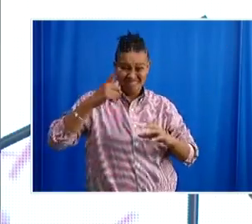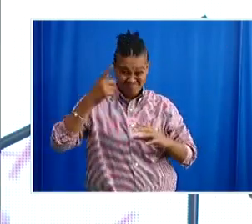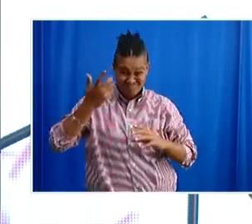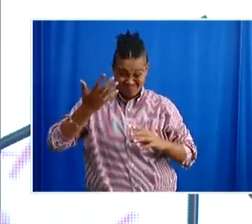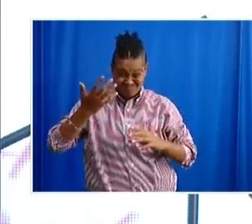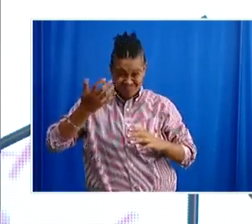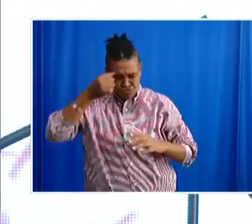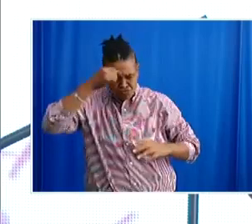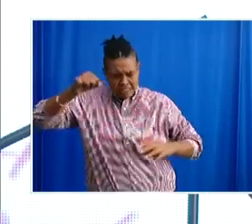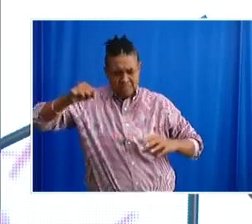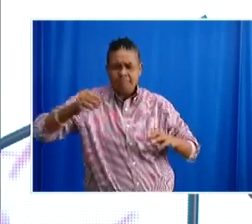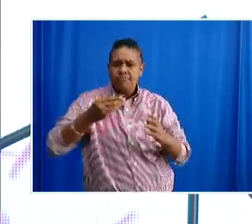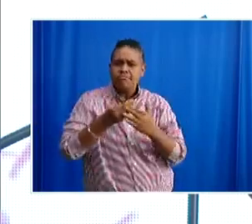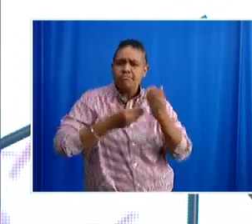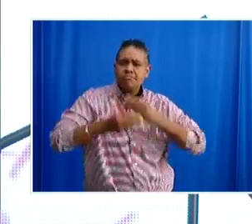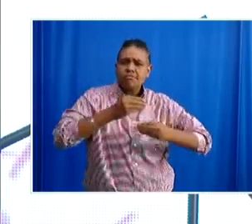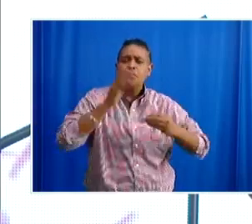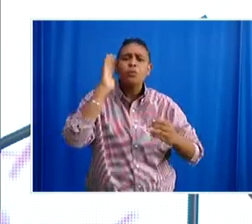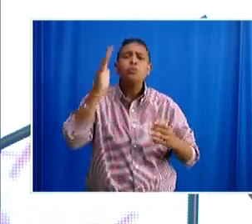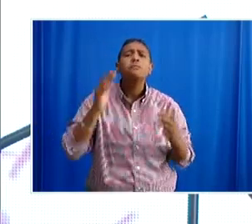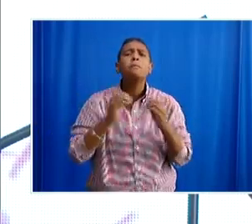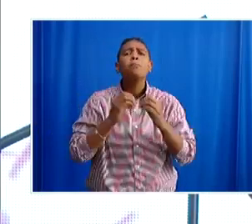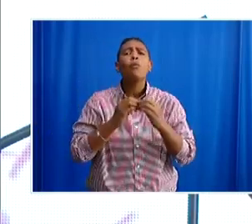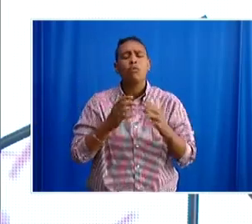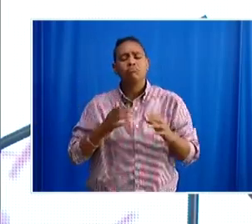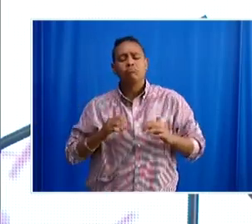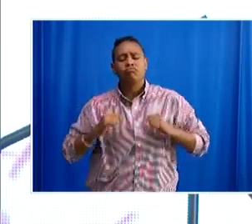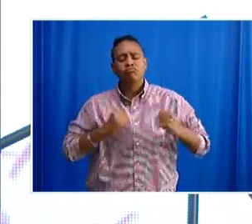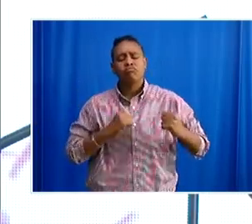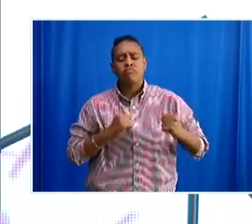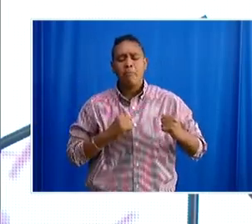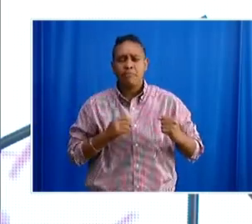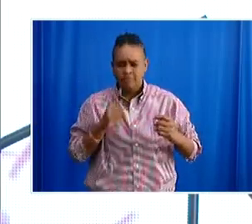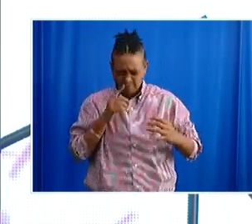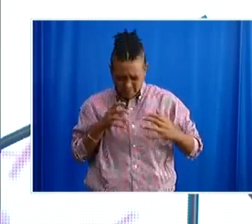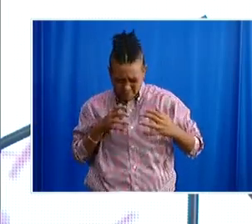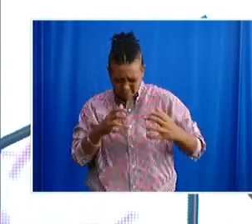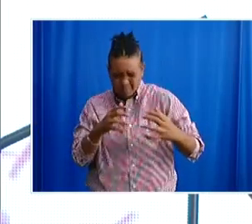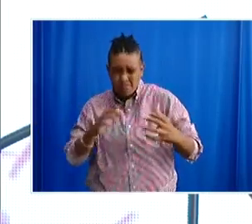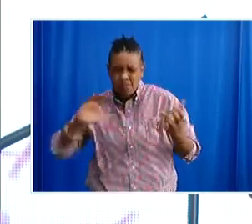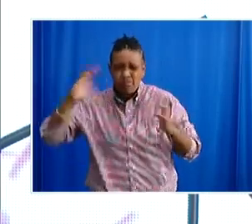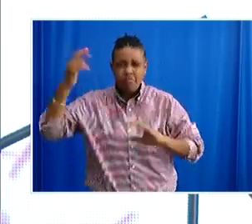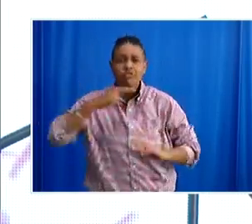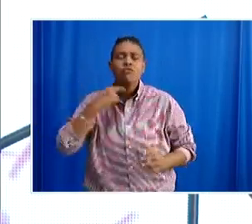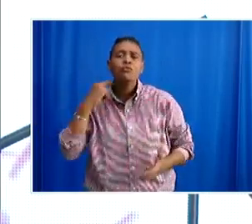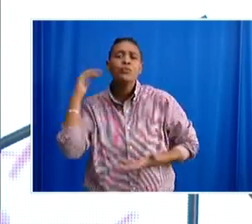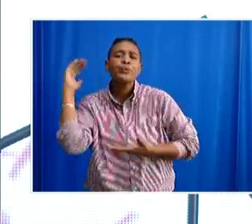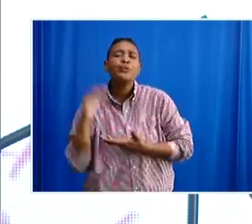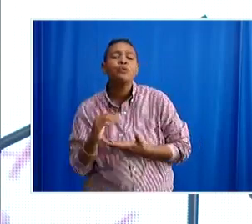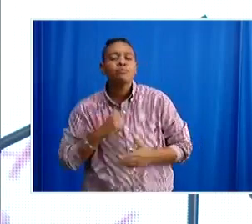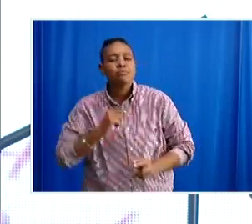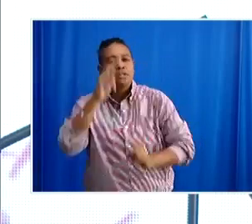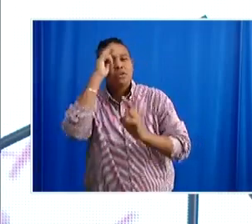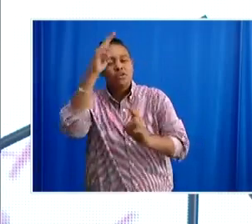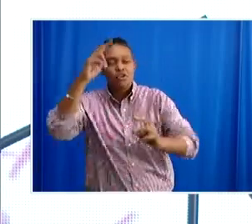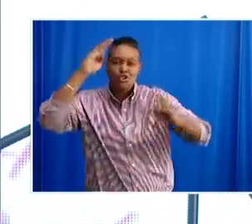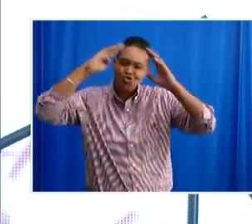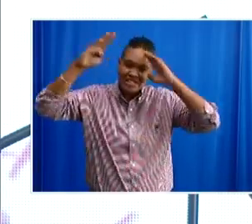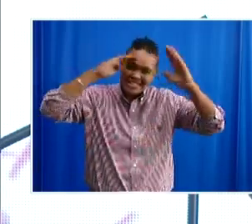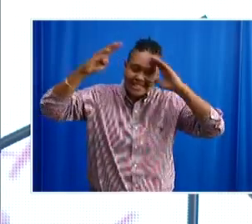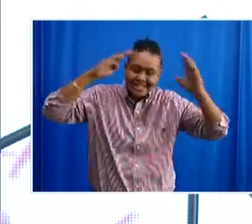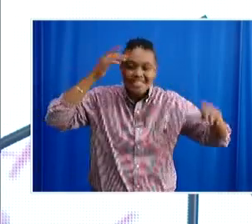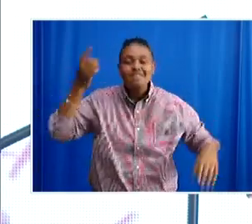great movement which builds the resilience of communities and nations to disaster risk. I am therefore honored to bring greetings on